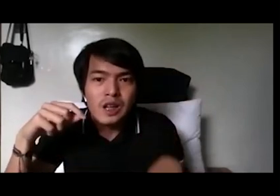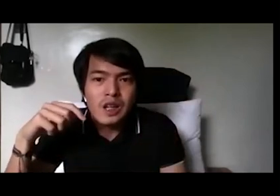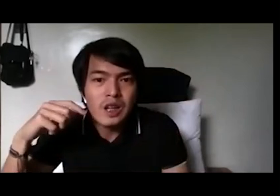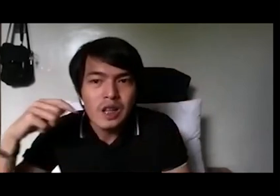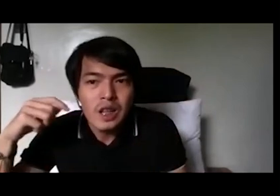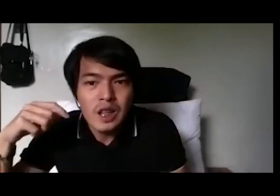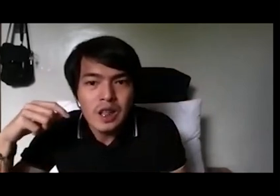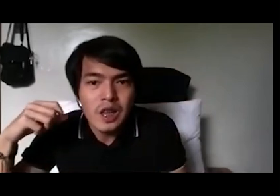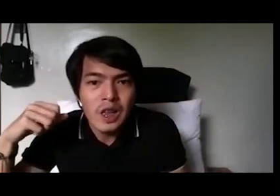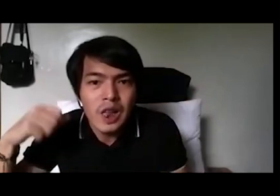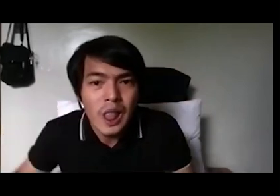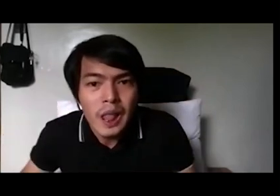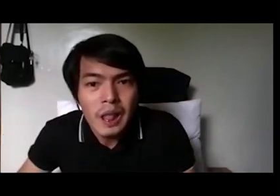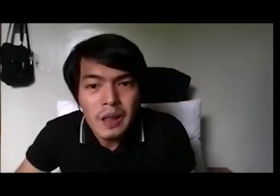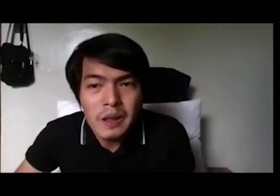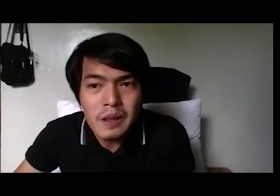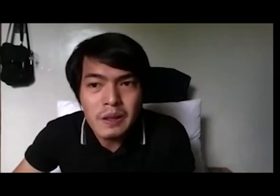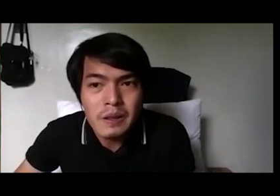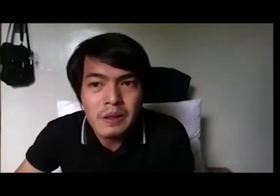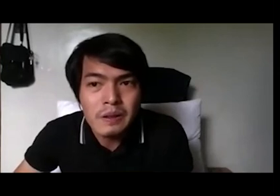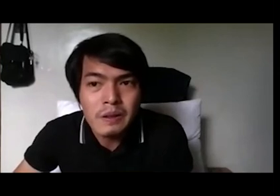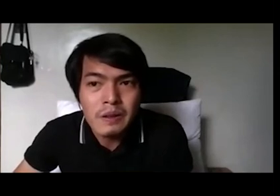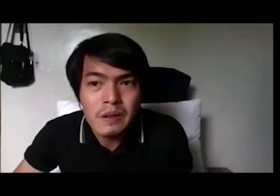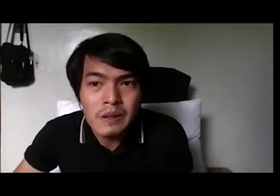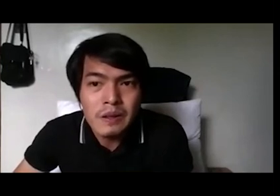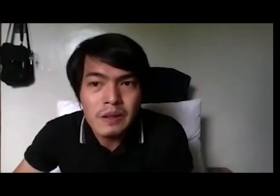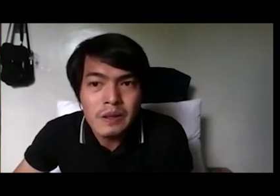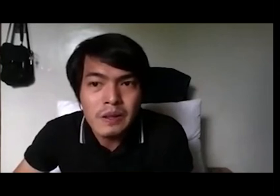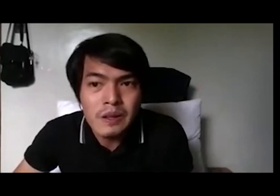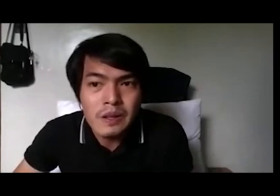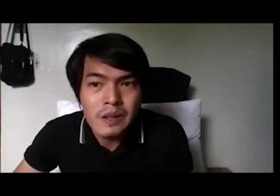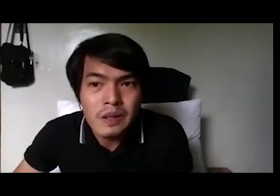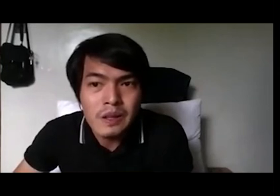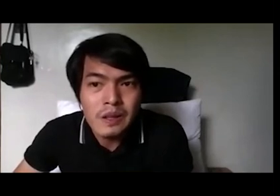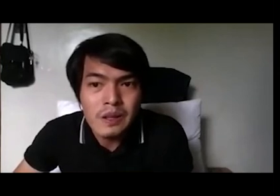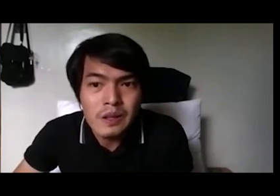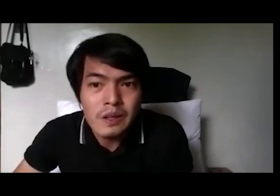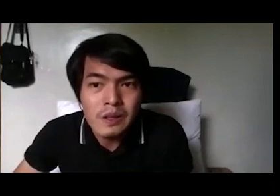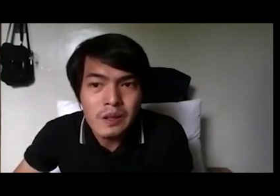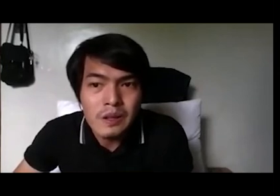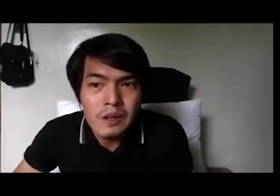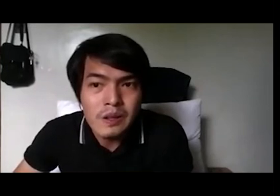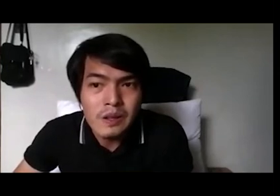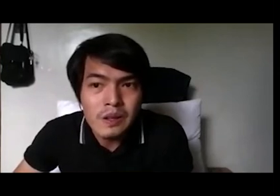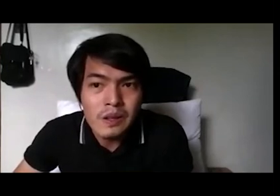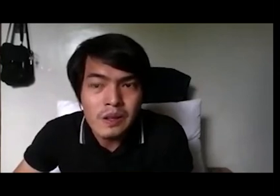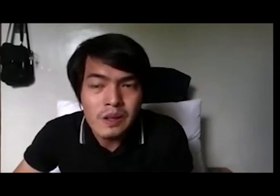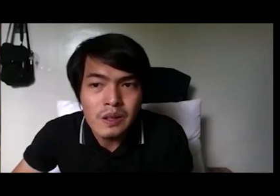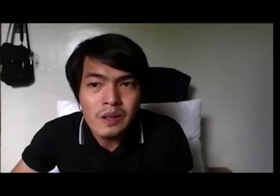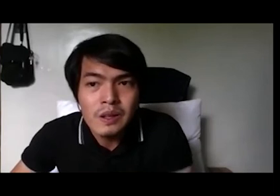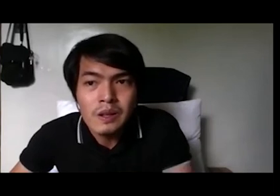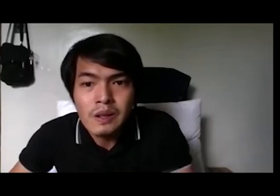if we had have in this sentence, then that means we would have to have in the English translation.